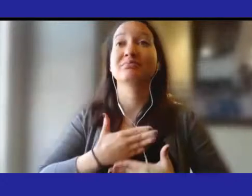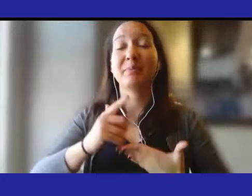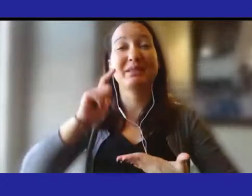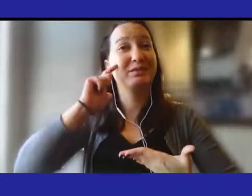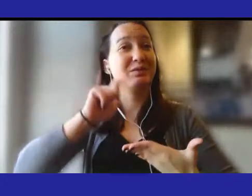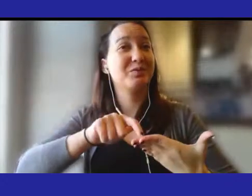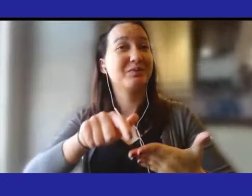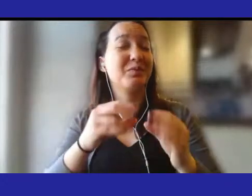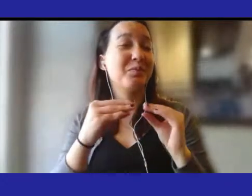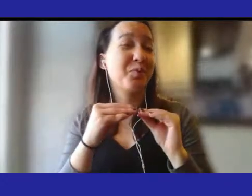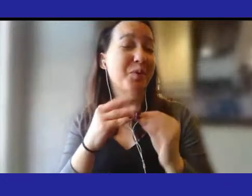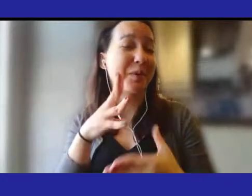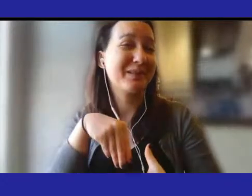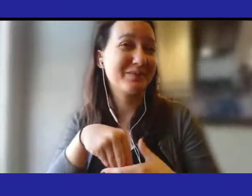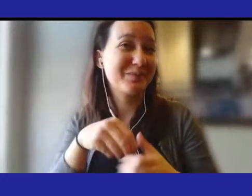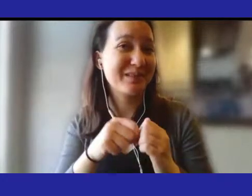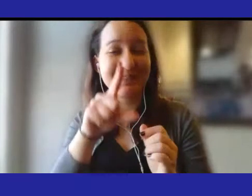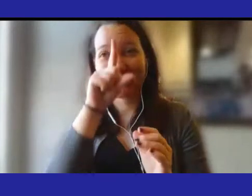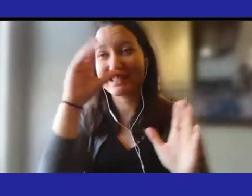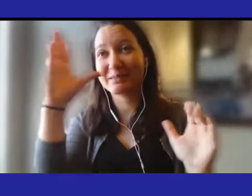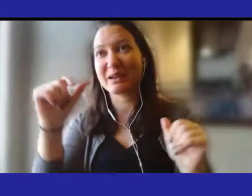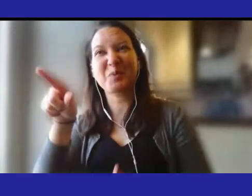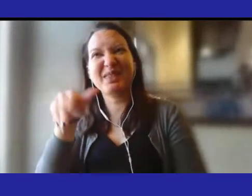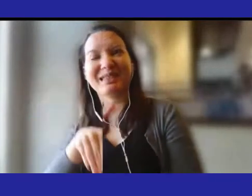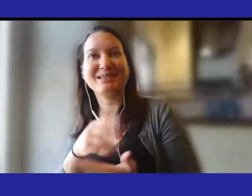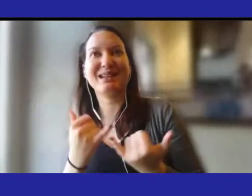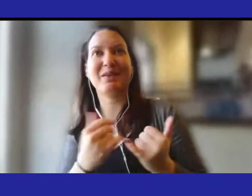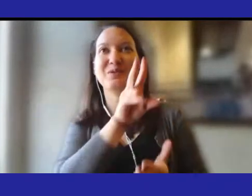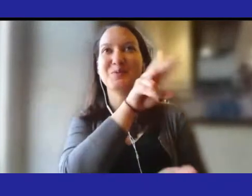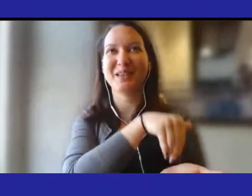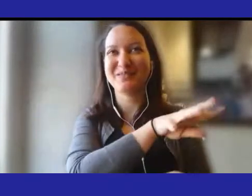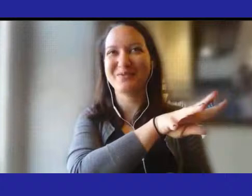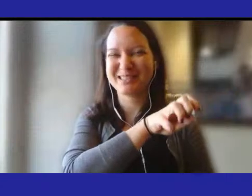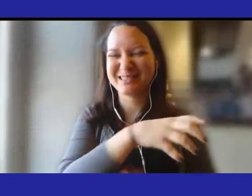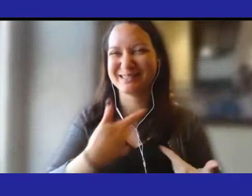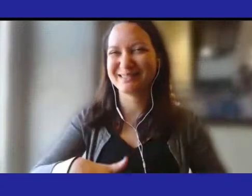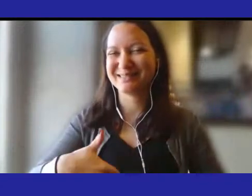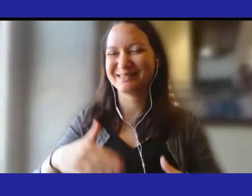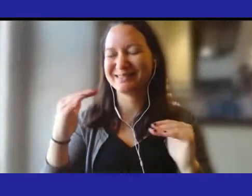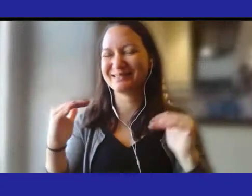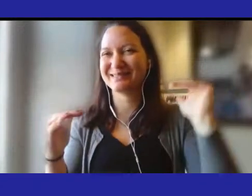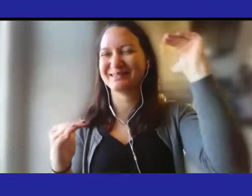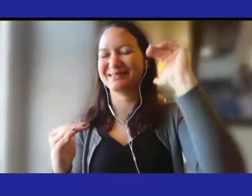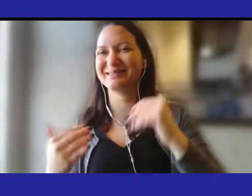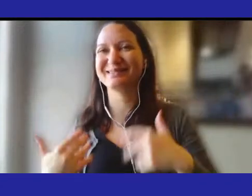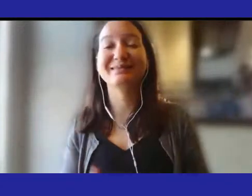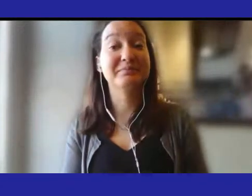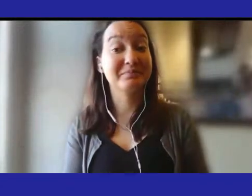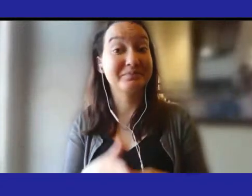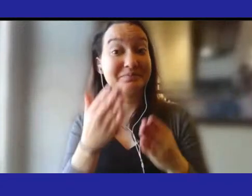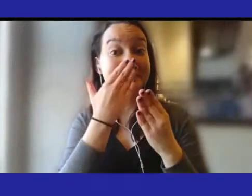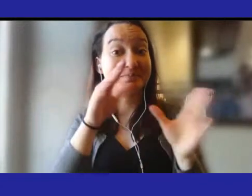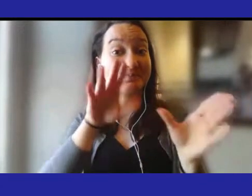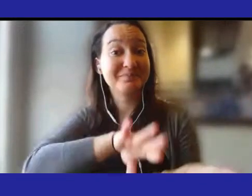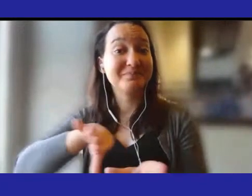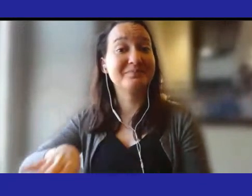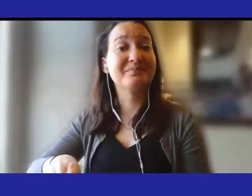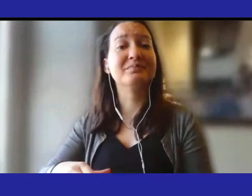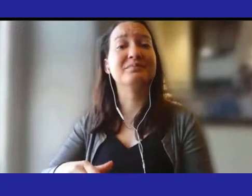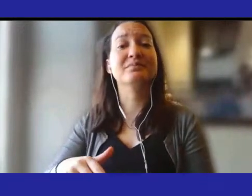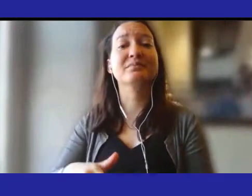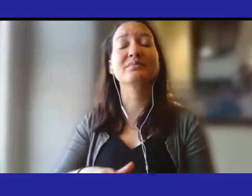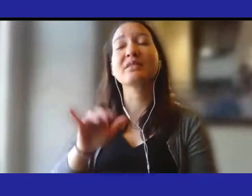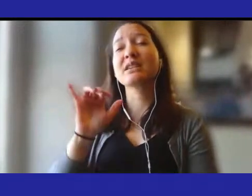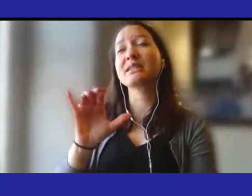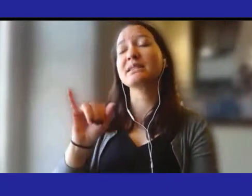more participation than you expected on that. So, Thank you. Excellent. Thank you. All right, let's move on to the Chief Information Officer report.